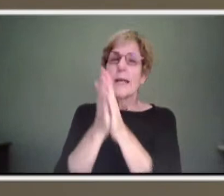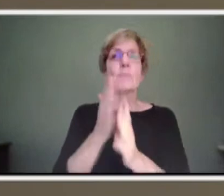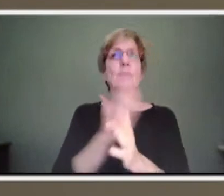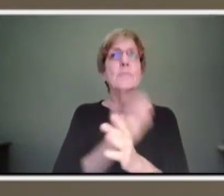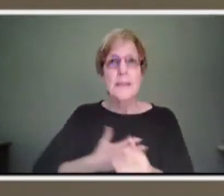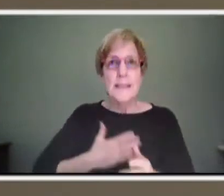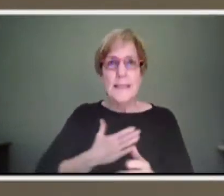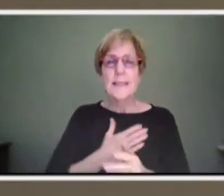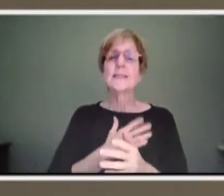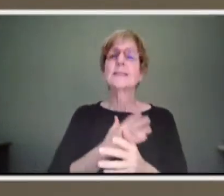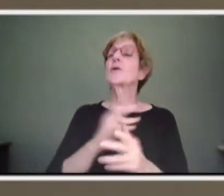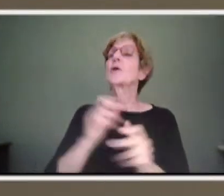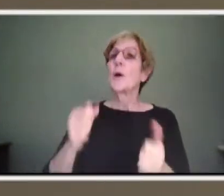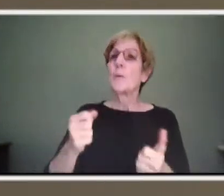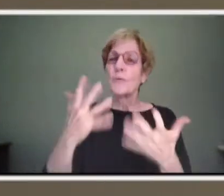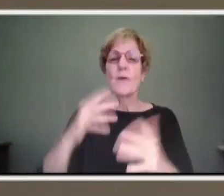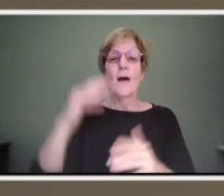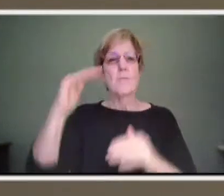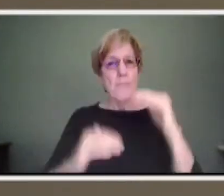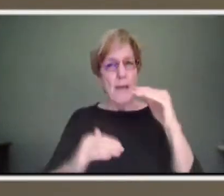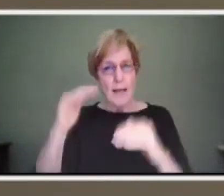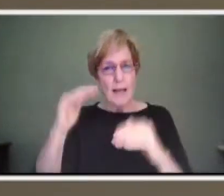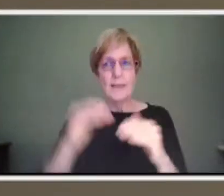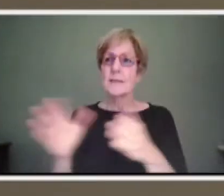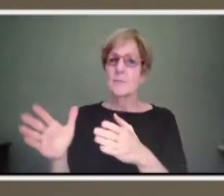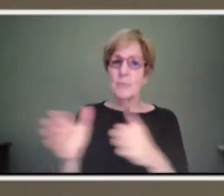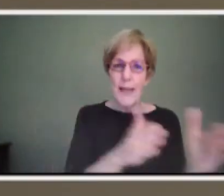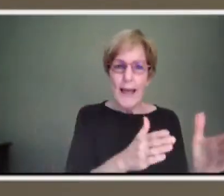to provide balanced planning,